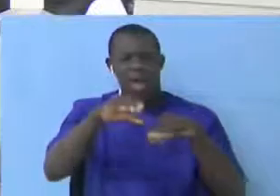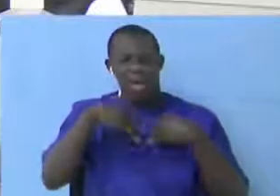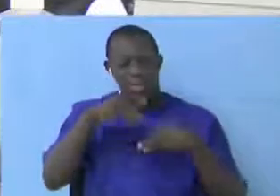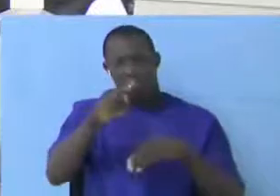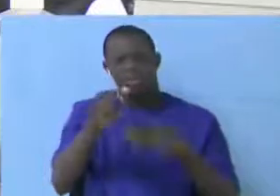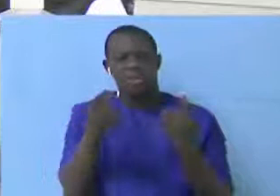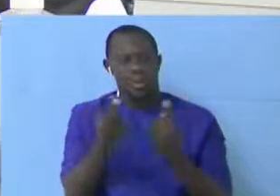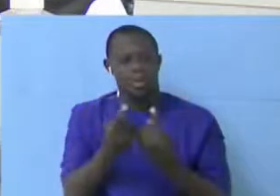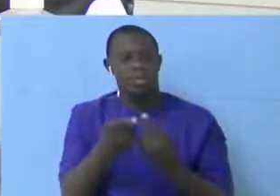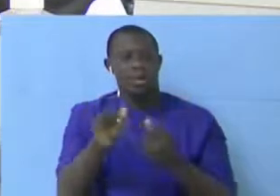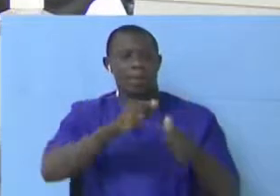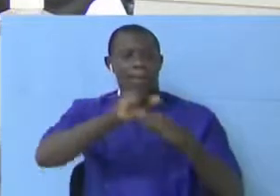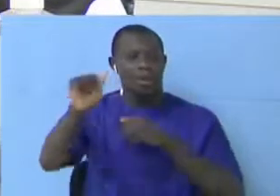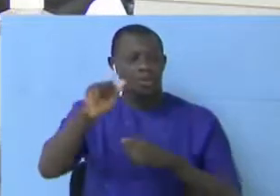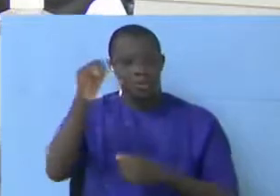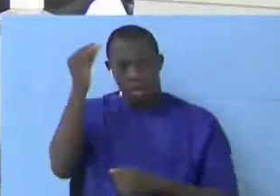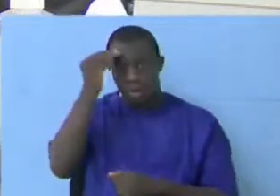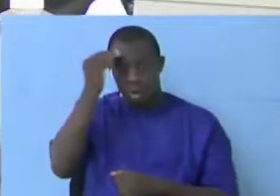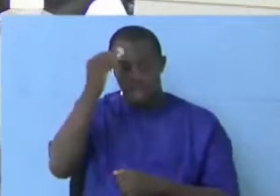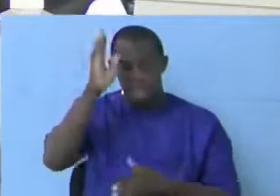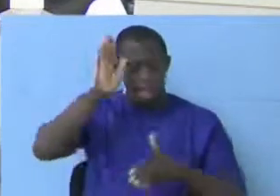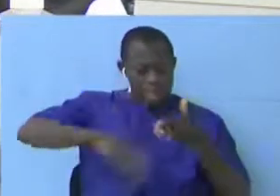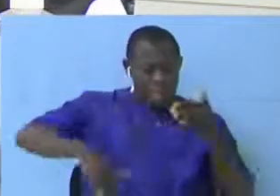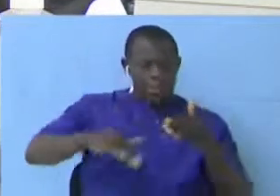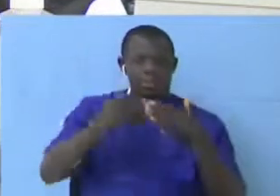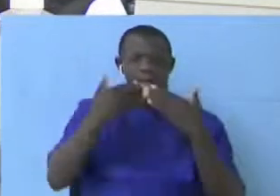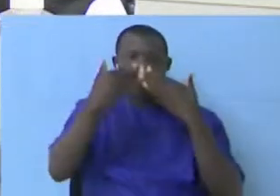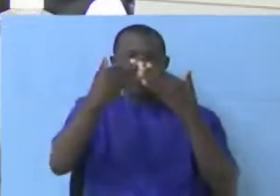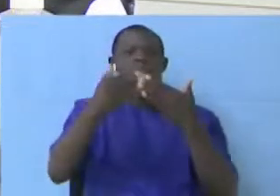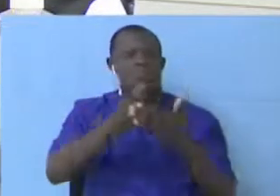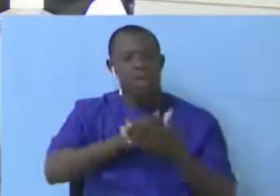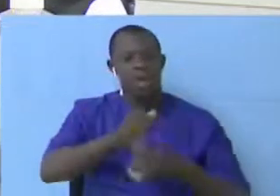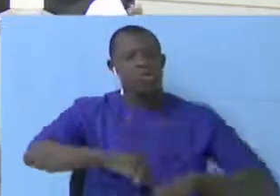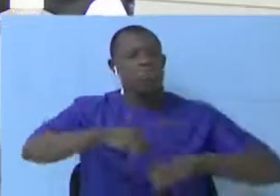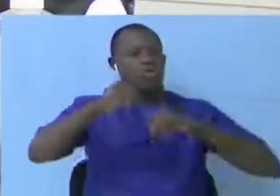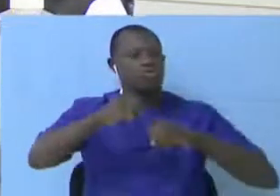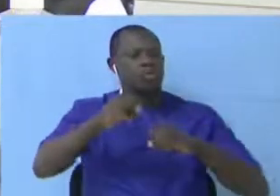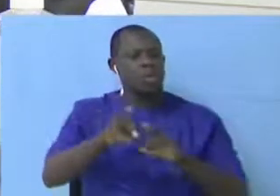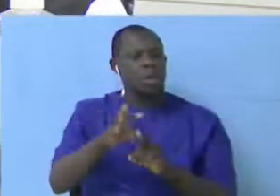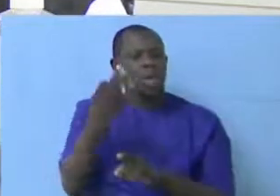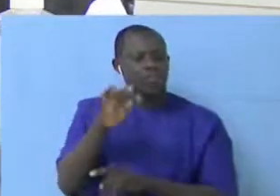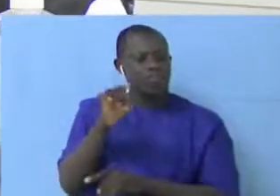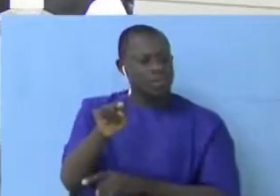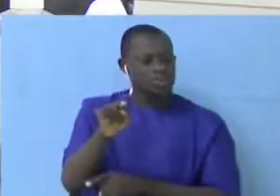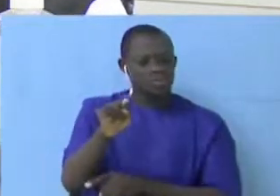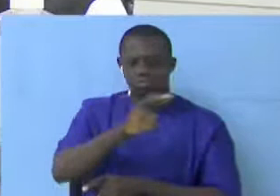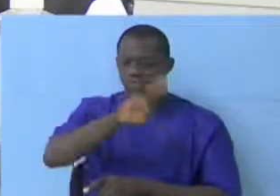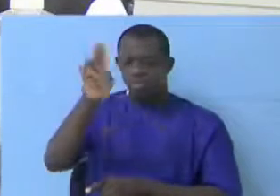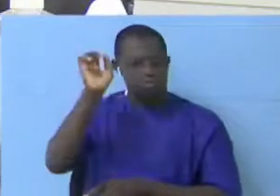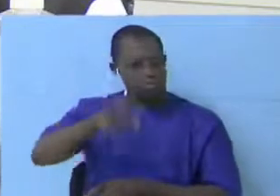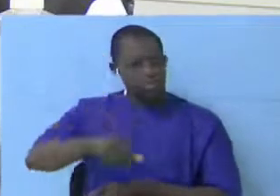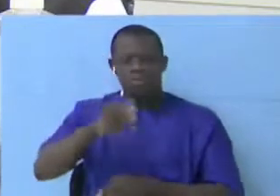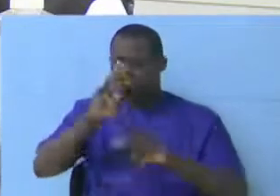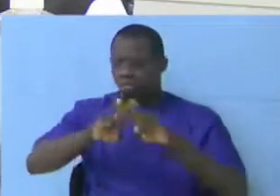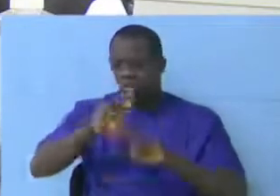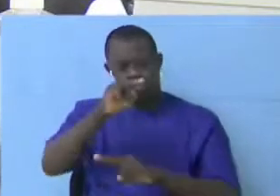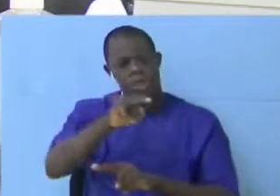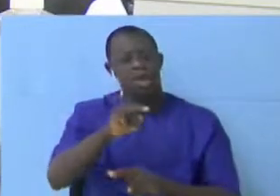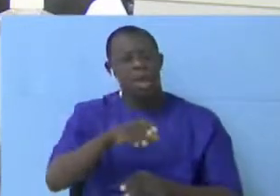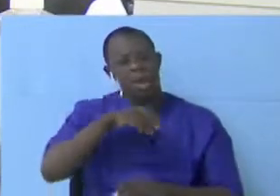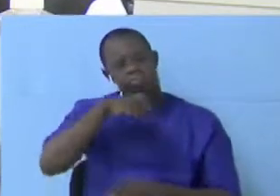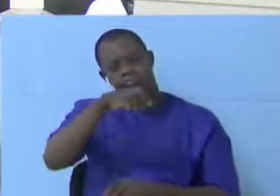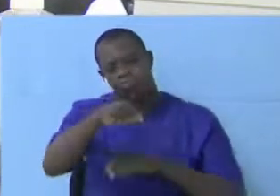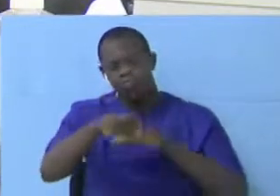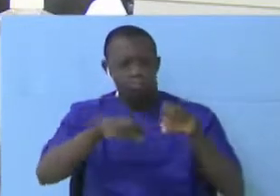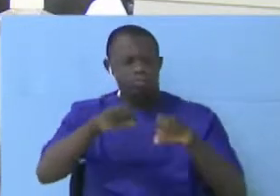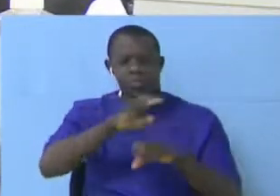the best of my knowledge, the last one I told my boss, you know, this is true. I cannot go there and pretend. Your